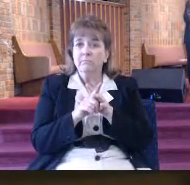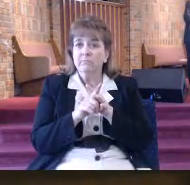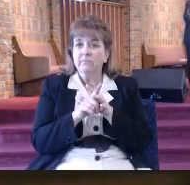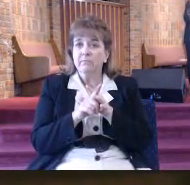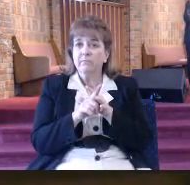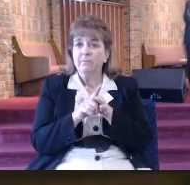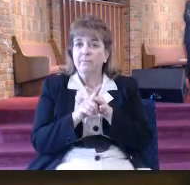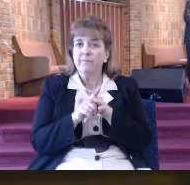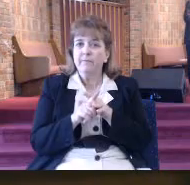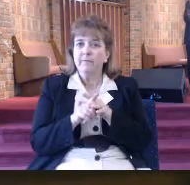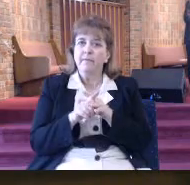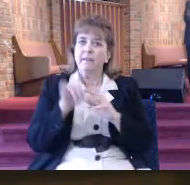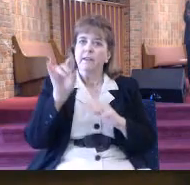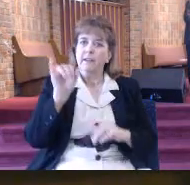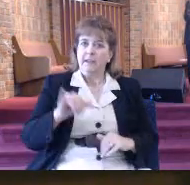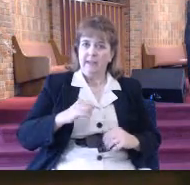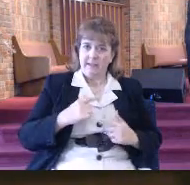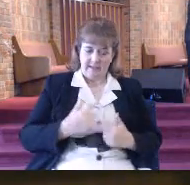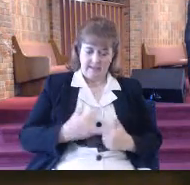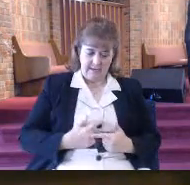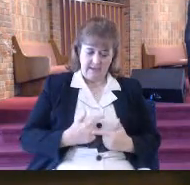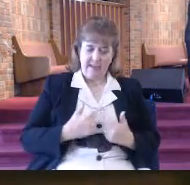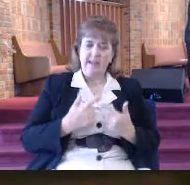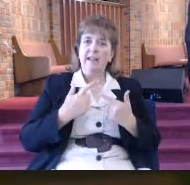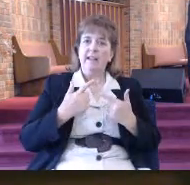And isn't that the way life is?